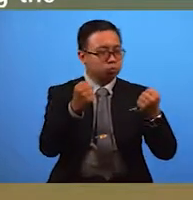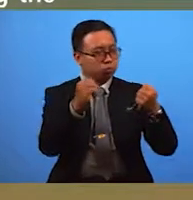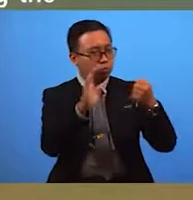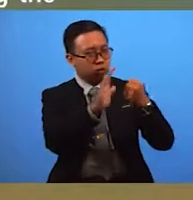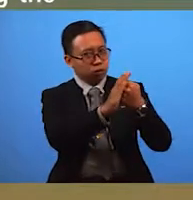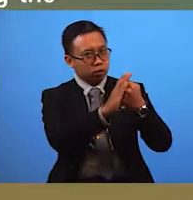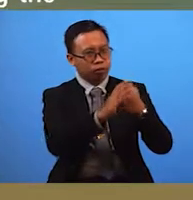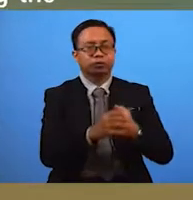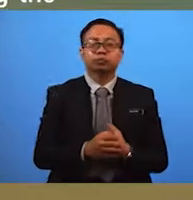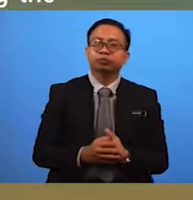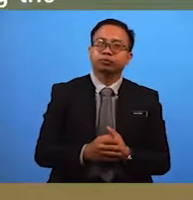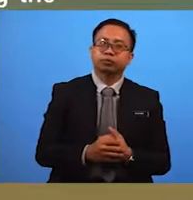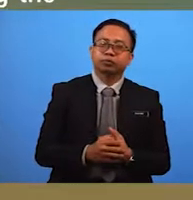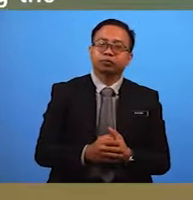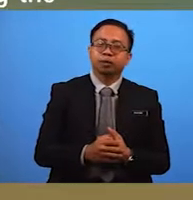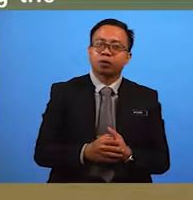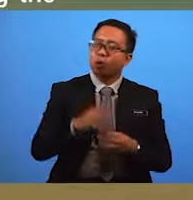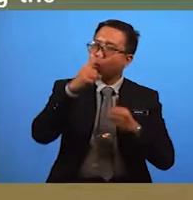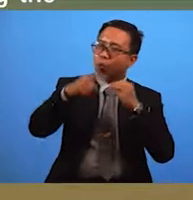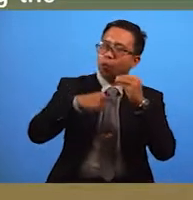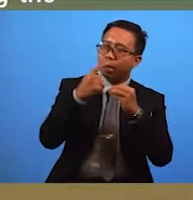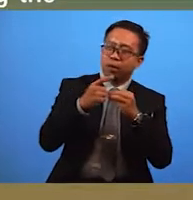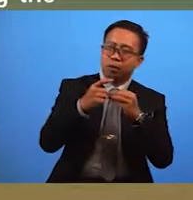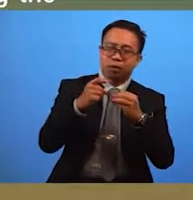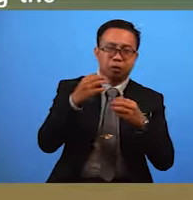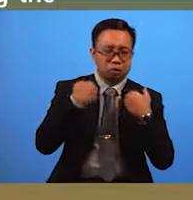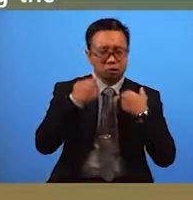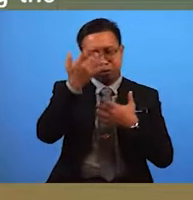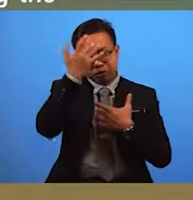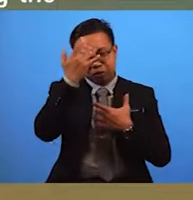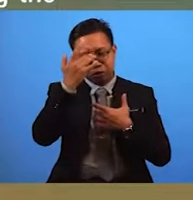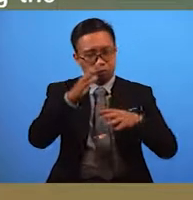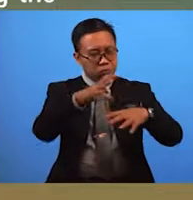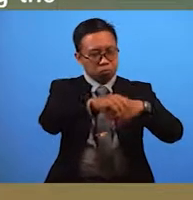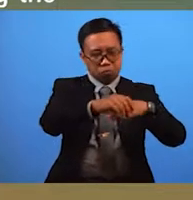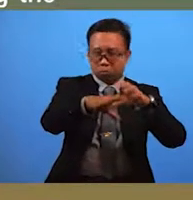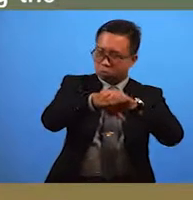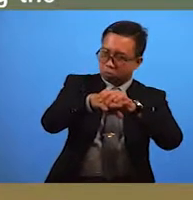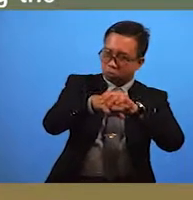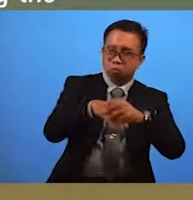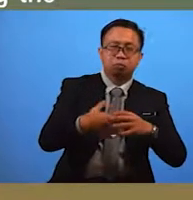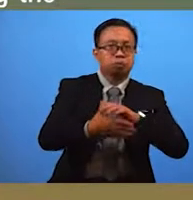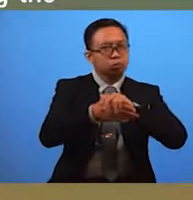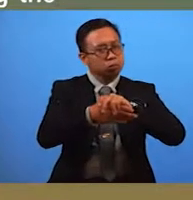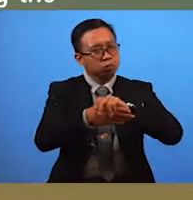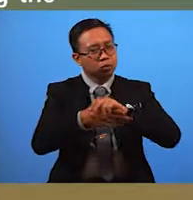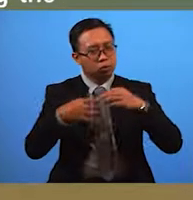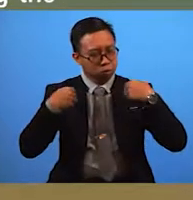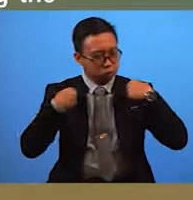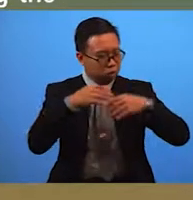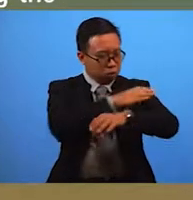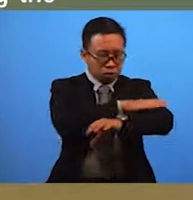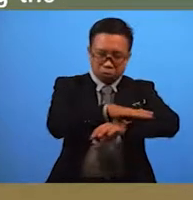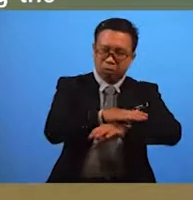person. When an infected person touches your hand or any part of your body,